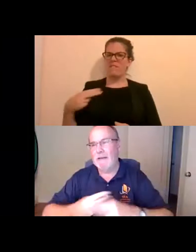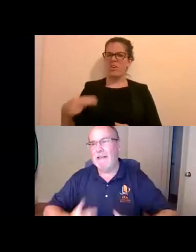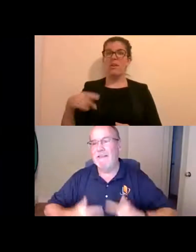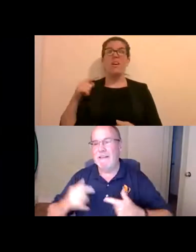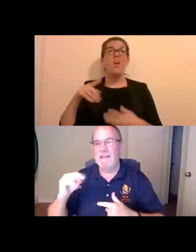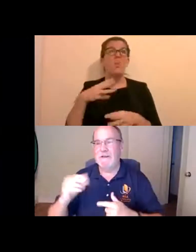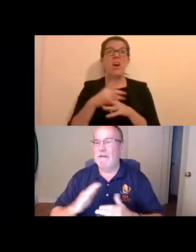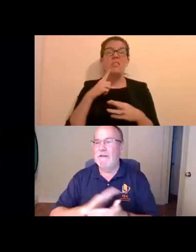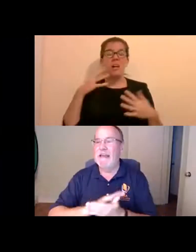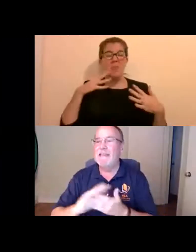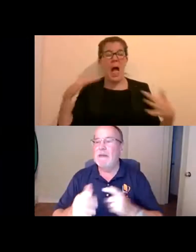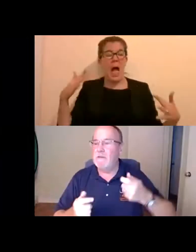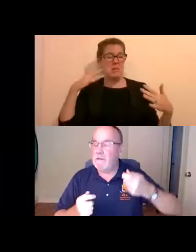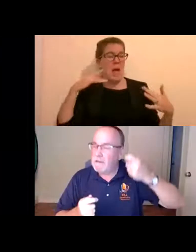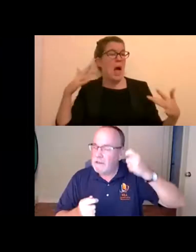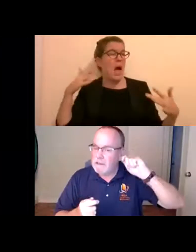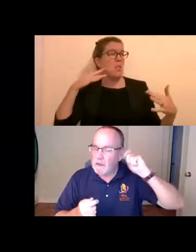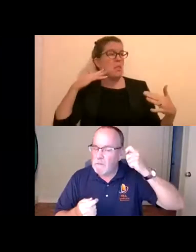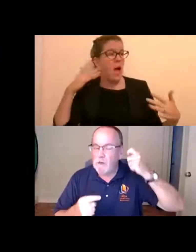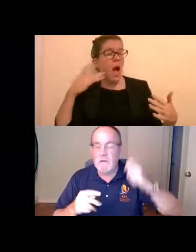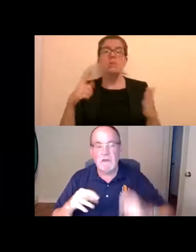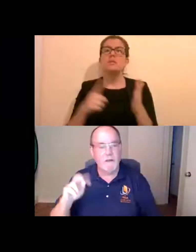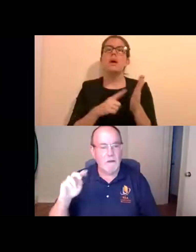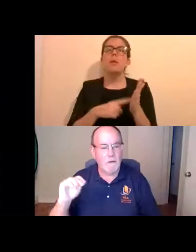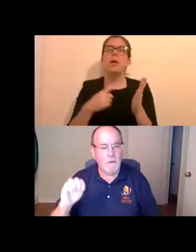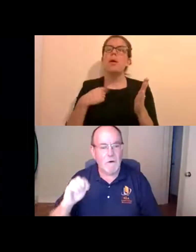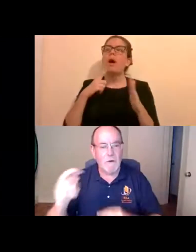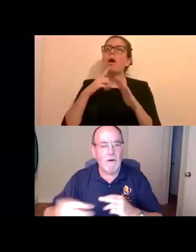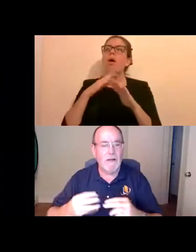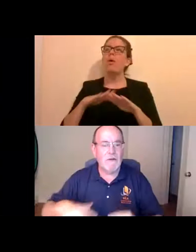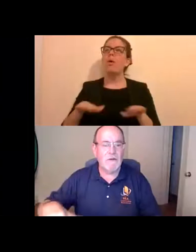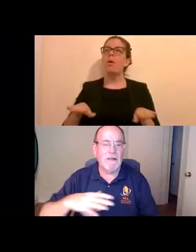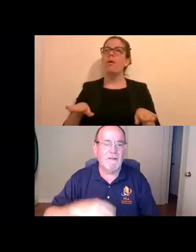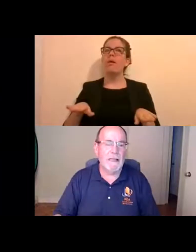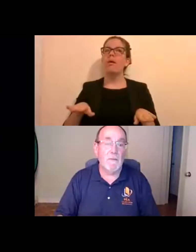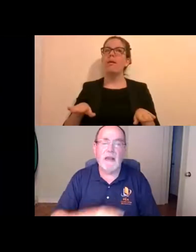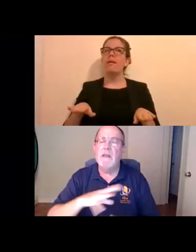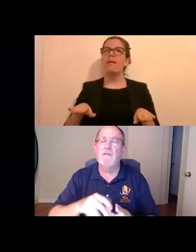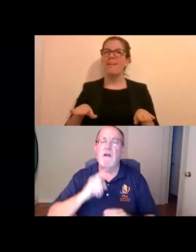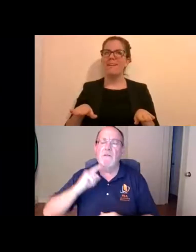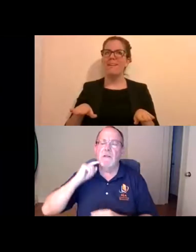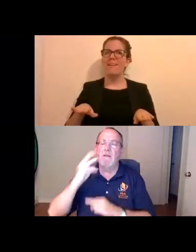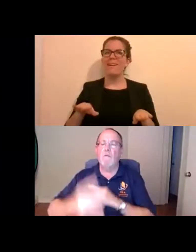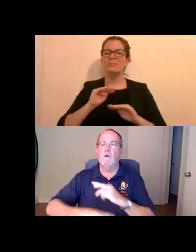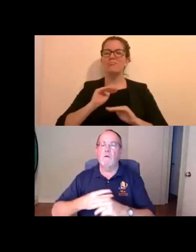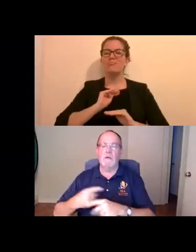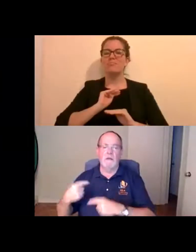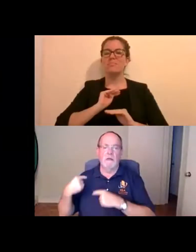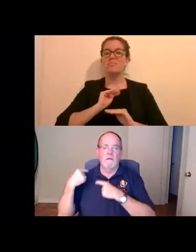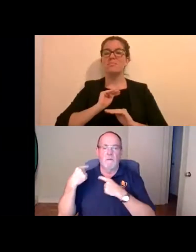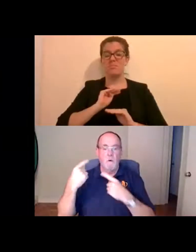that we live in. It's just so nice to be able to kind of mute, the world around you and stuff like that. But I've been involved in deaf